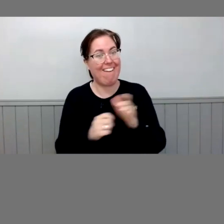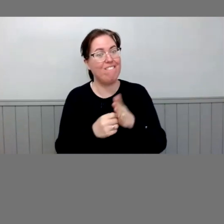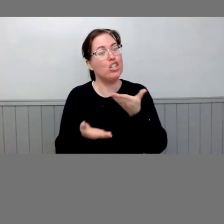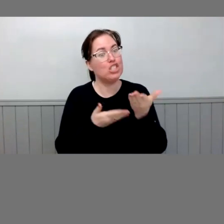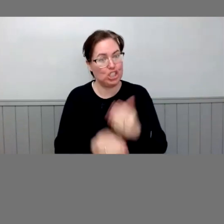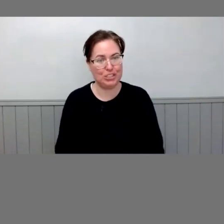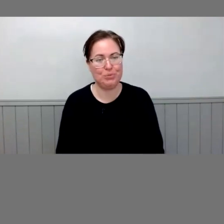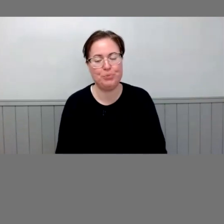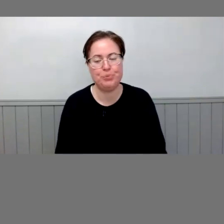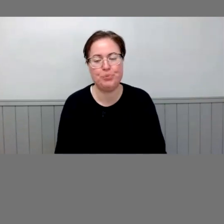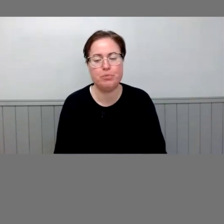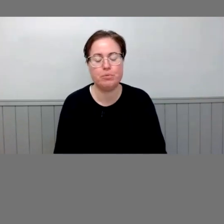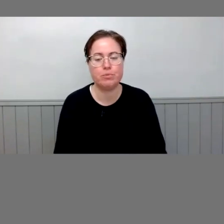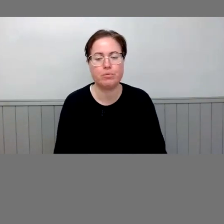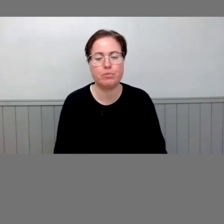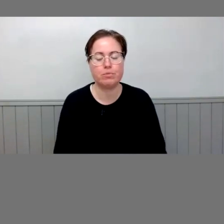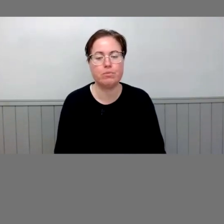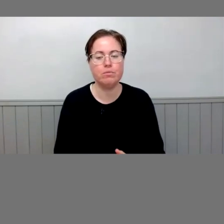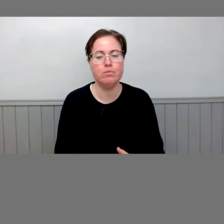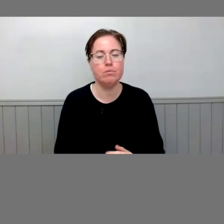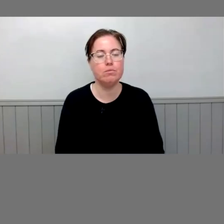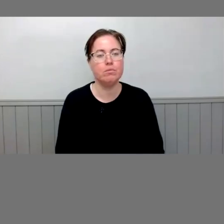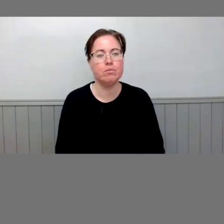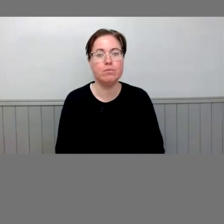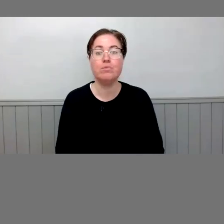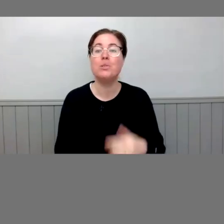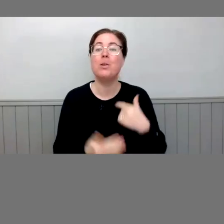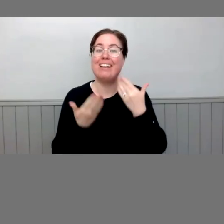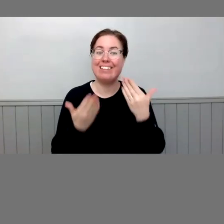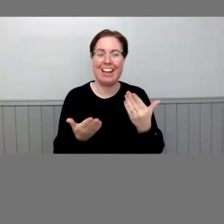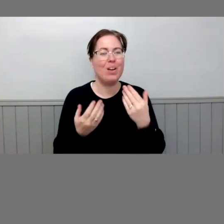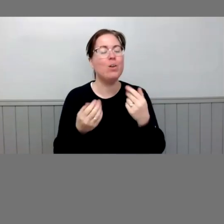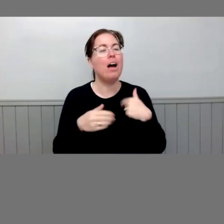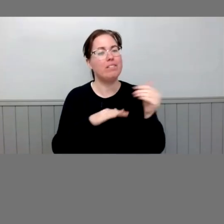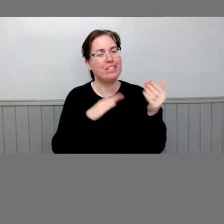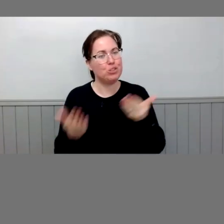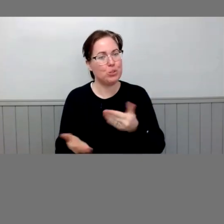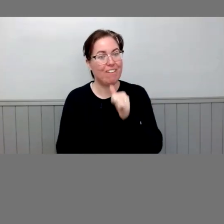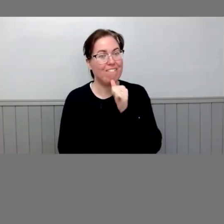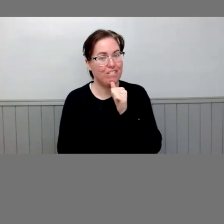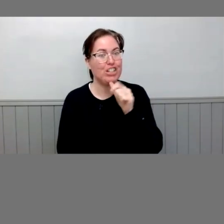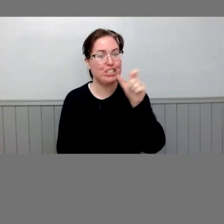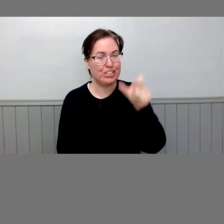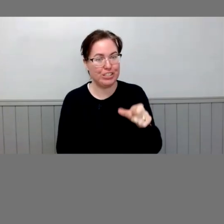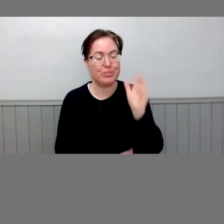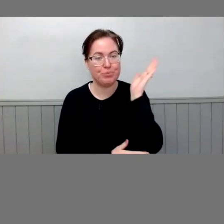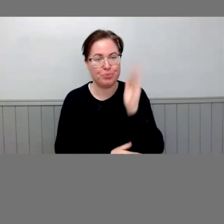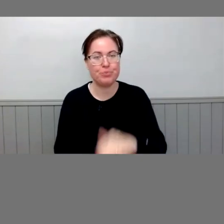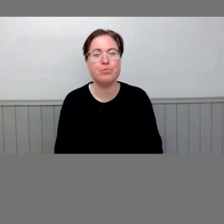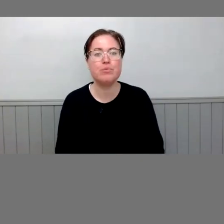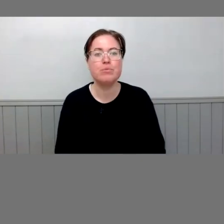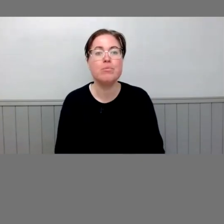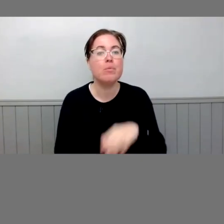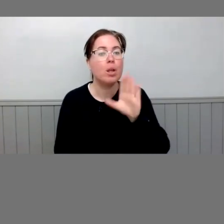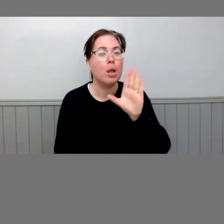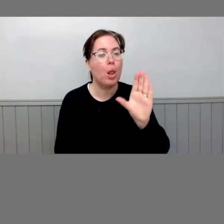can. So without any further delay, I'm going to introduce our first speakers. So Dr.